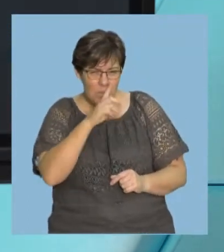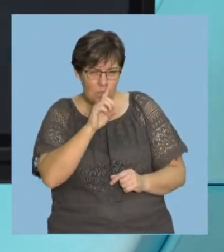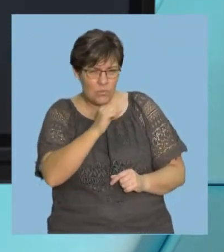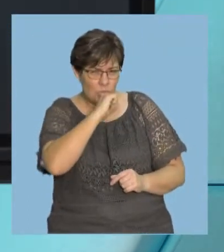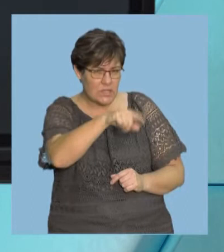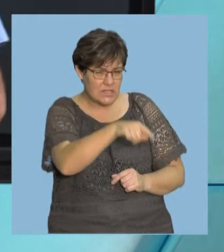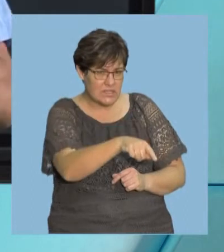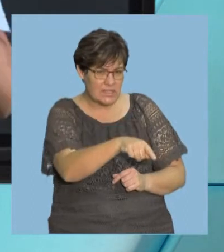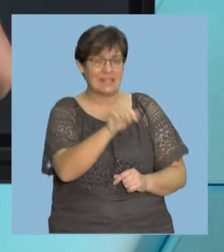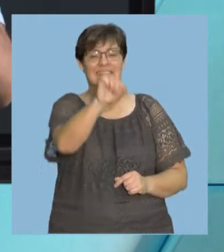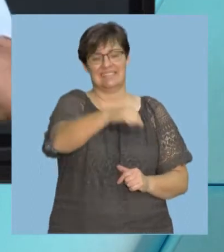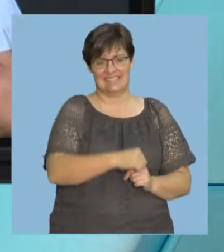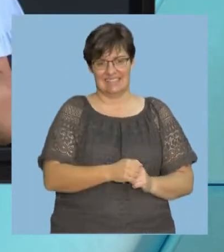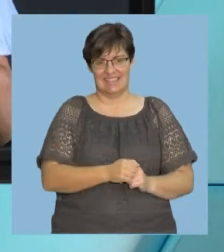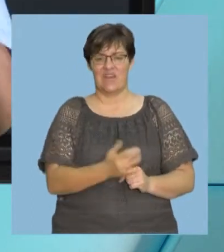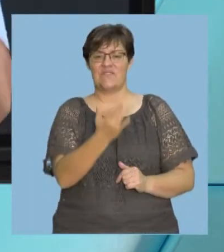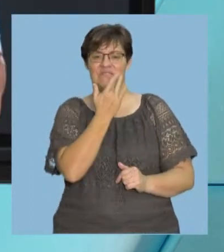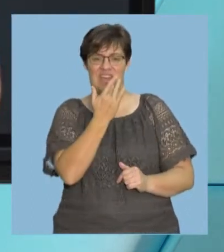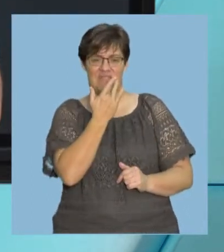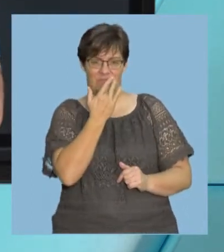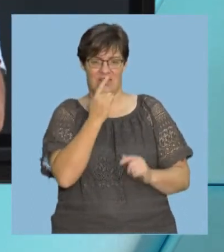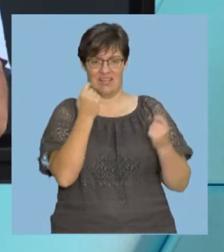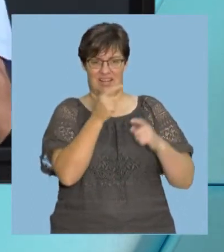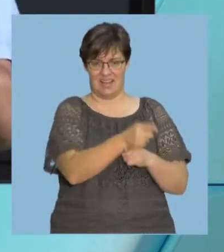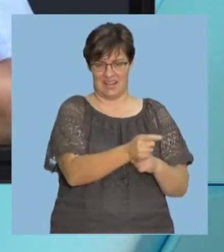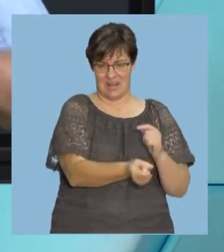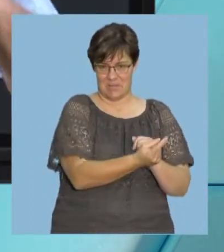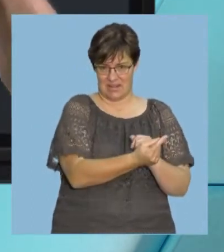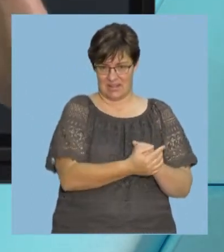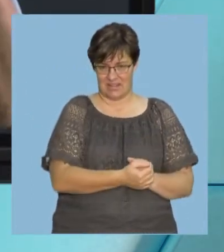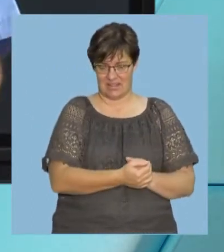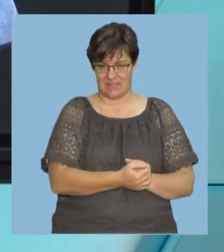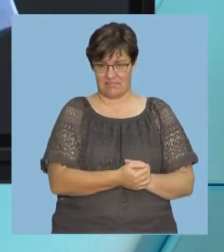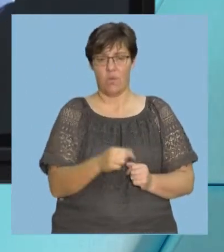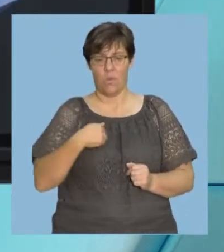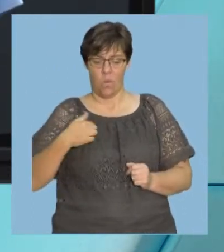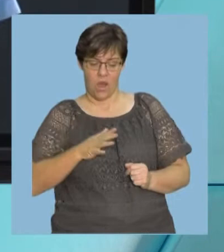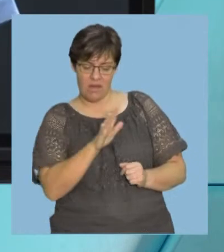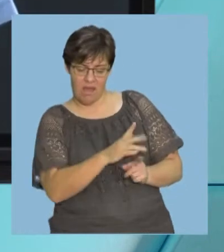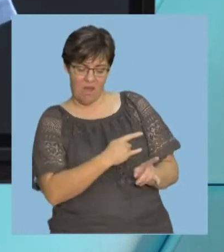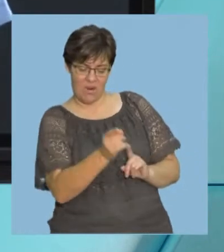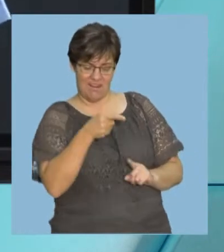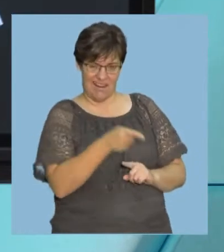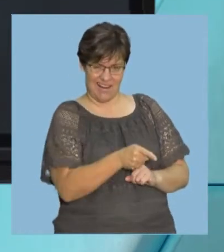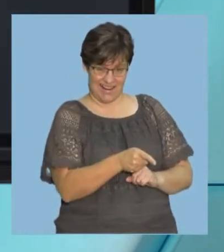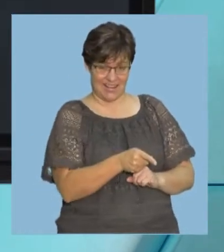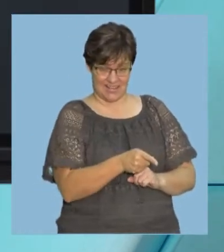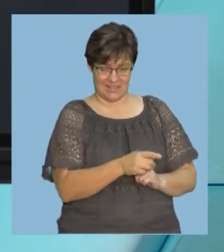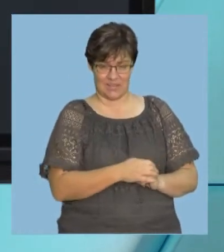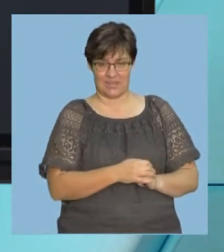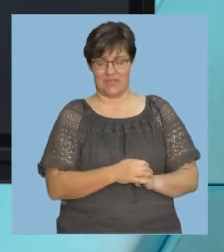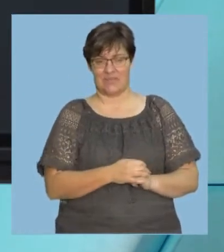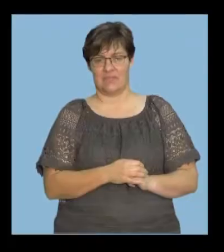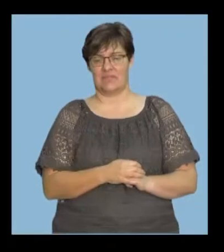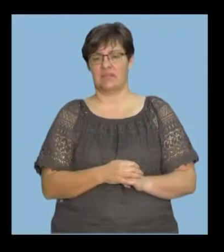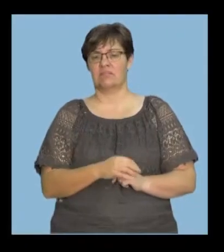like to have? Of course, those are the favorable events, the ones that we are going to be the winners for. And so let's